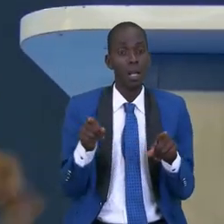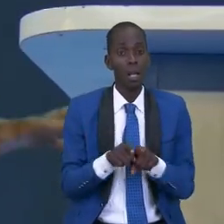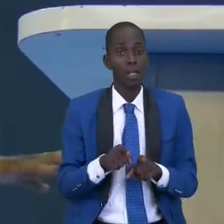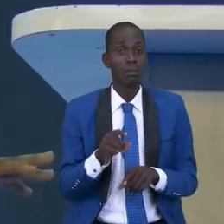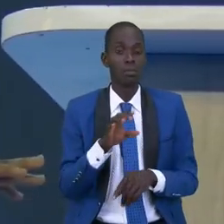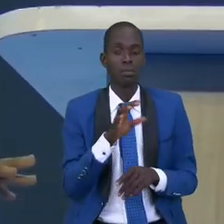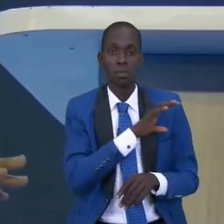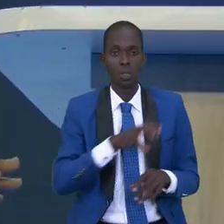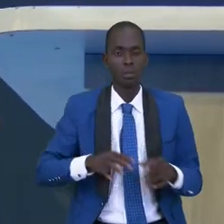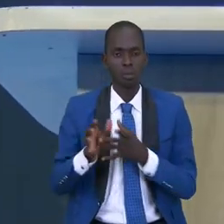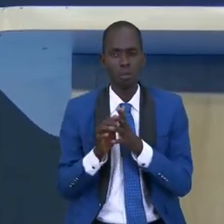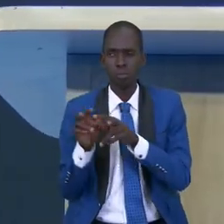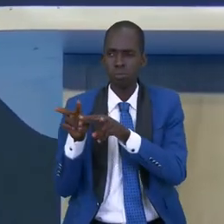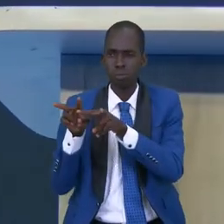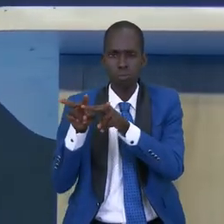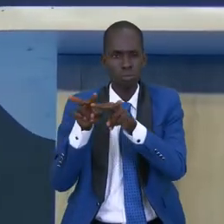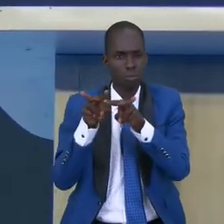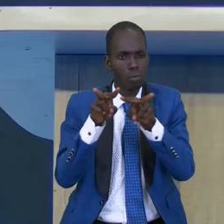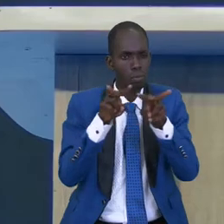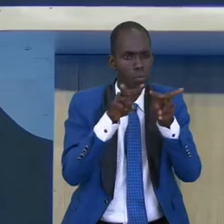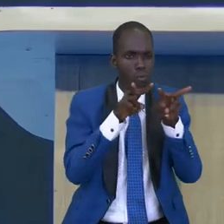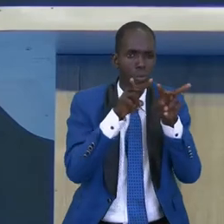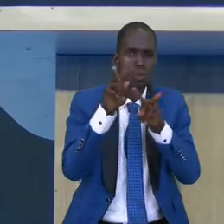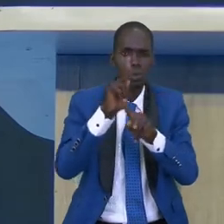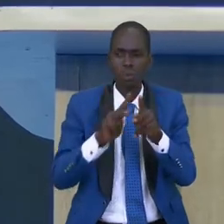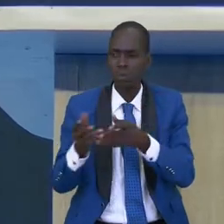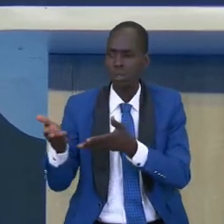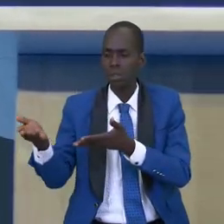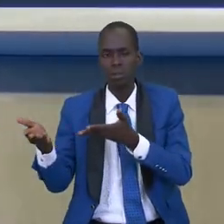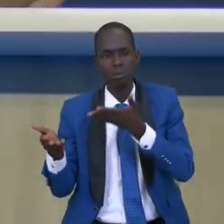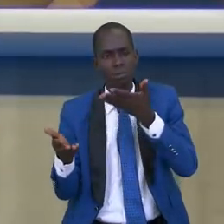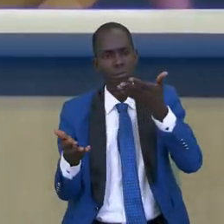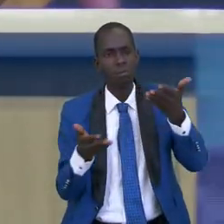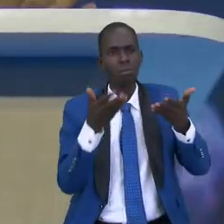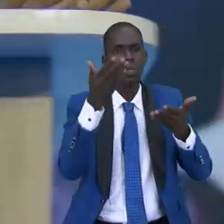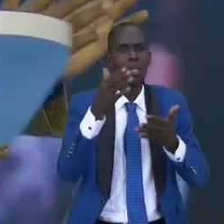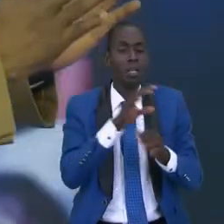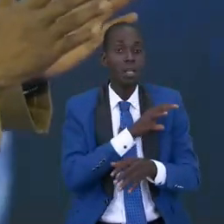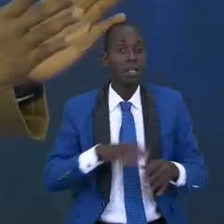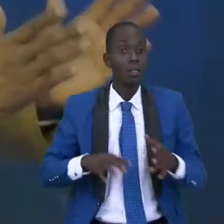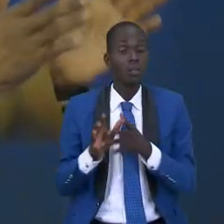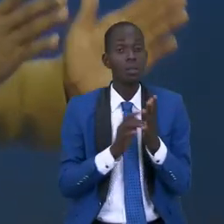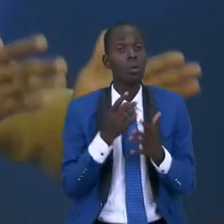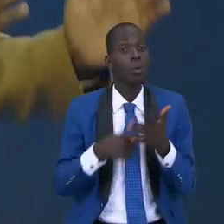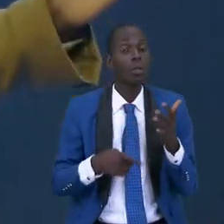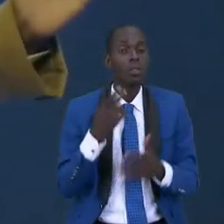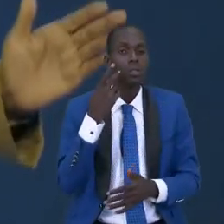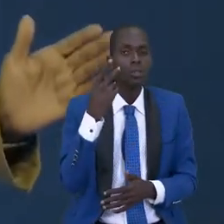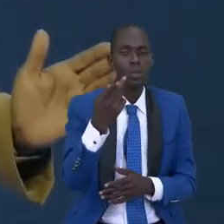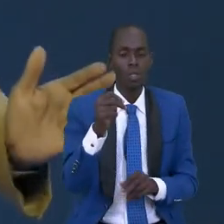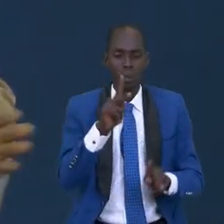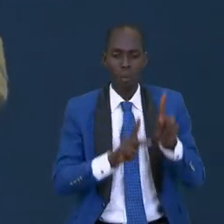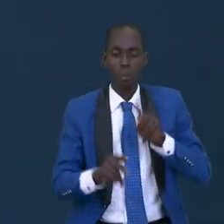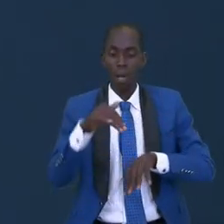the people there and he looked at the people here, he saw the people at that